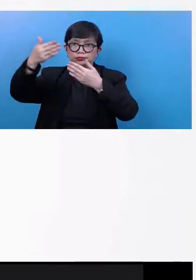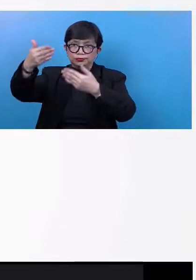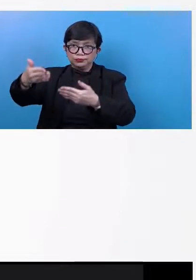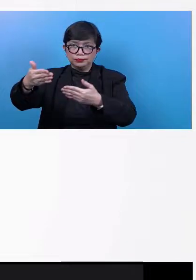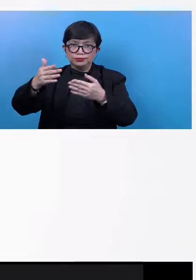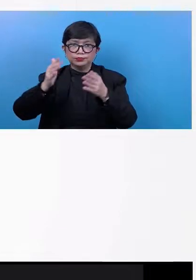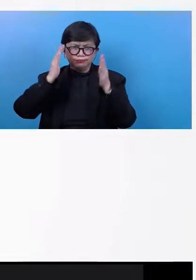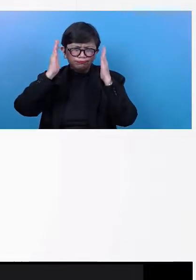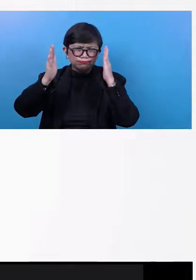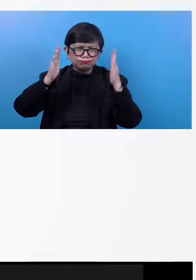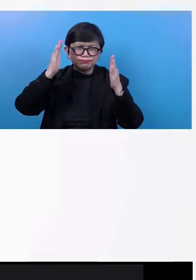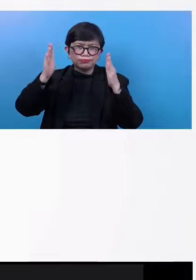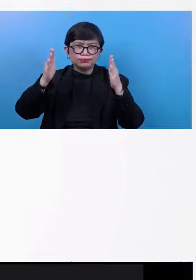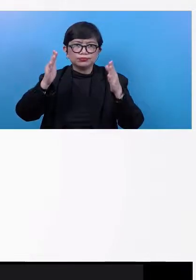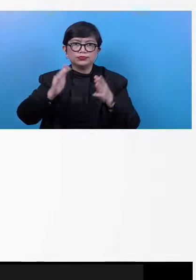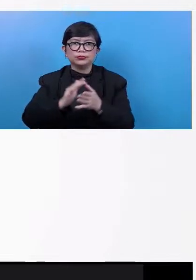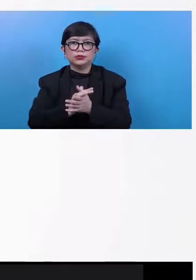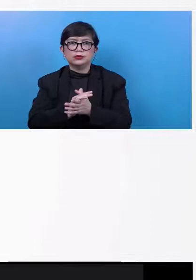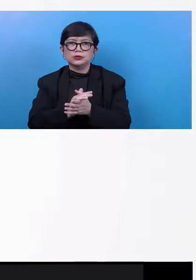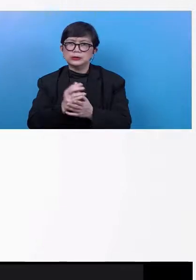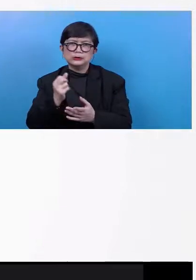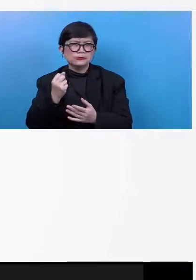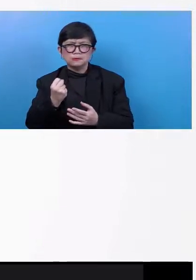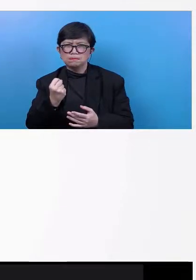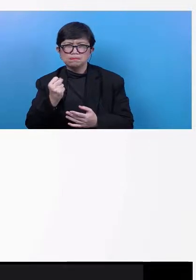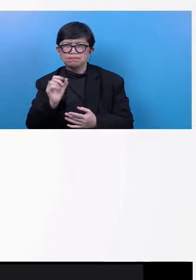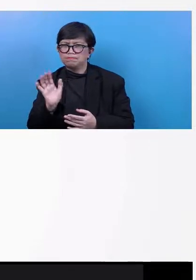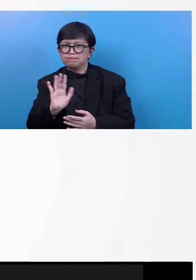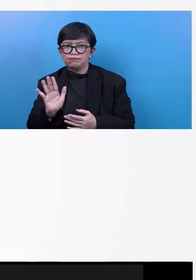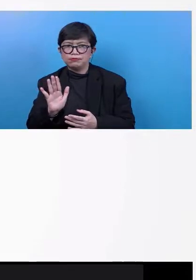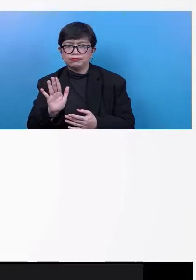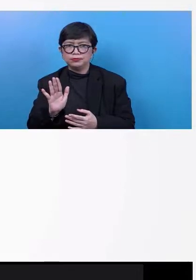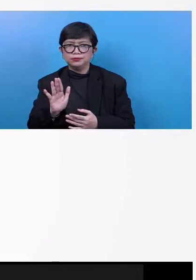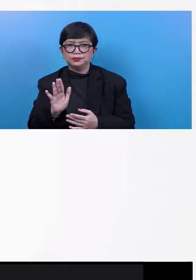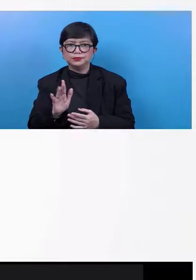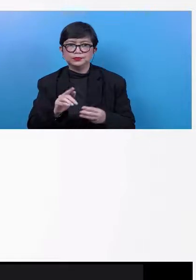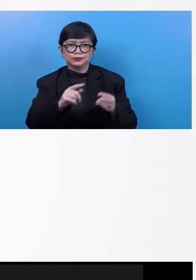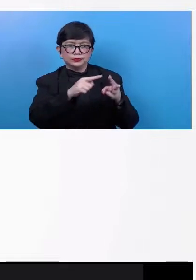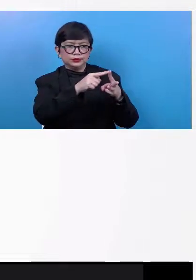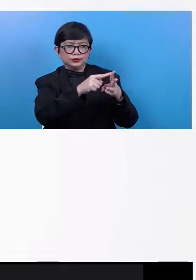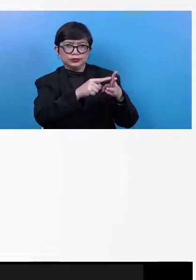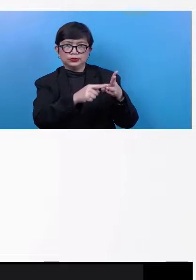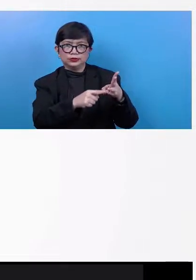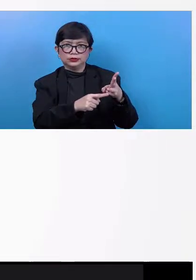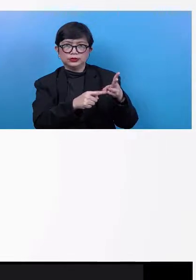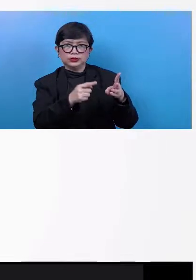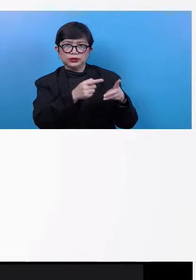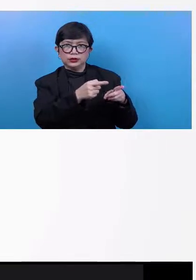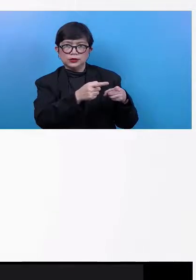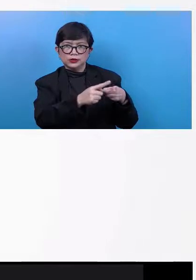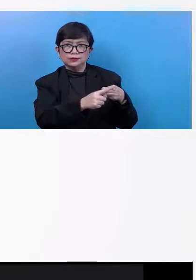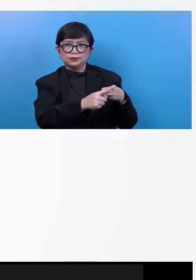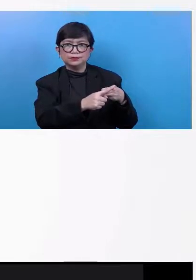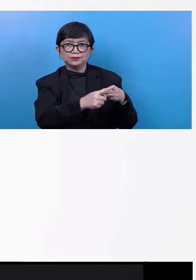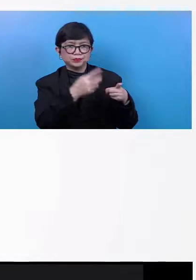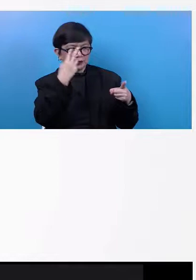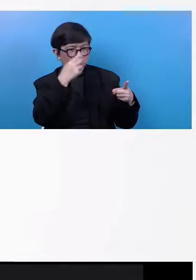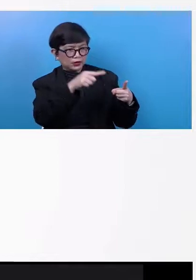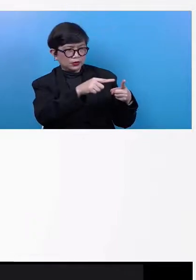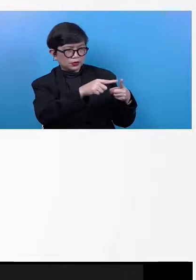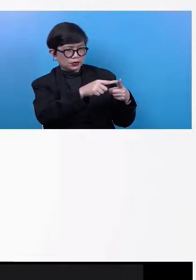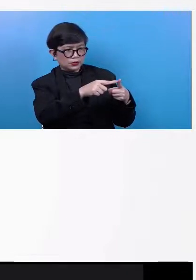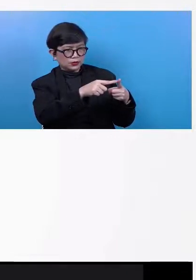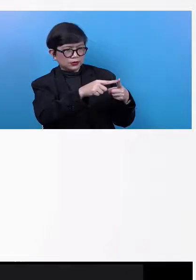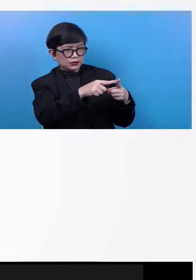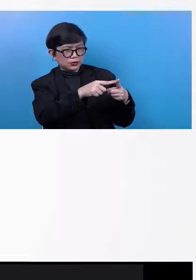threat agnostic. So within our 3 tiers, our first tier is looking at more of a qualitative benchmark. This is a